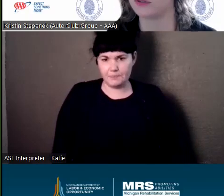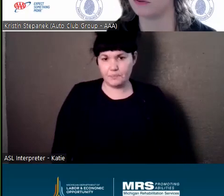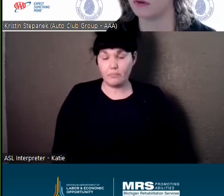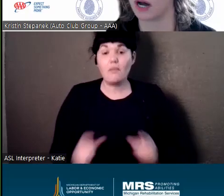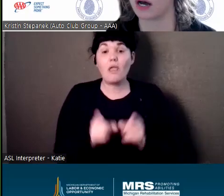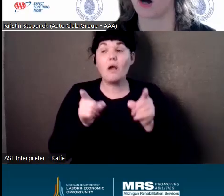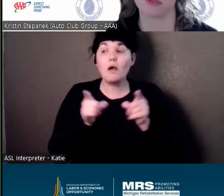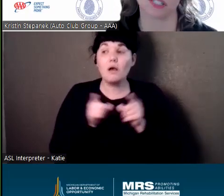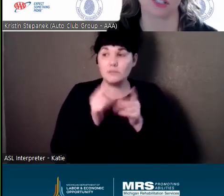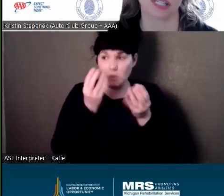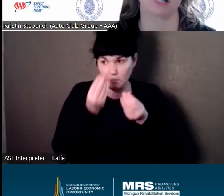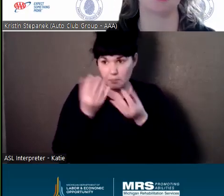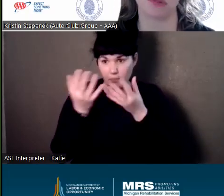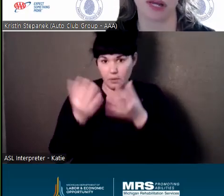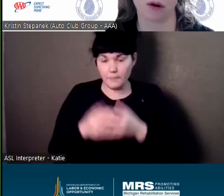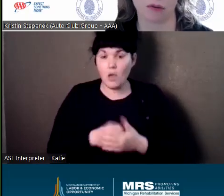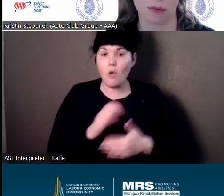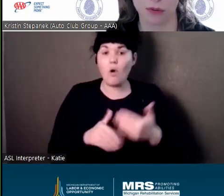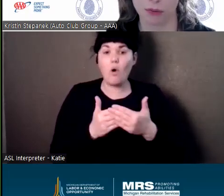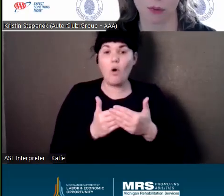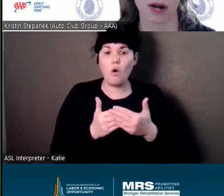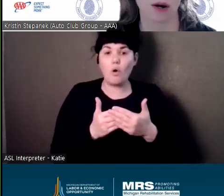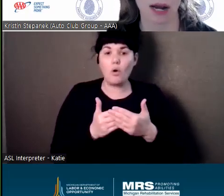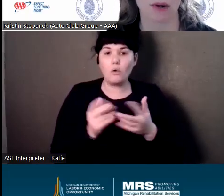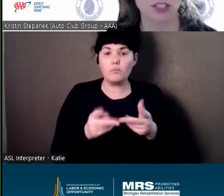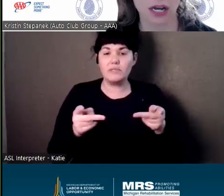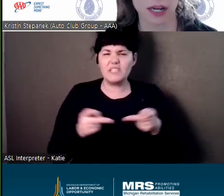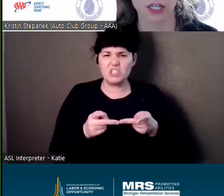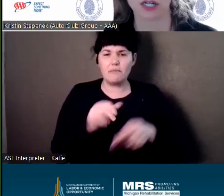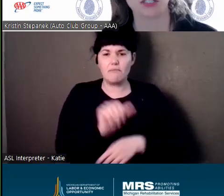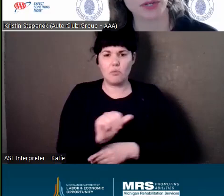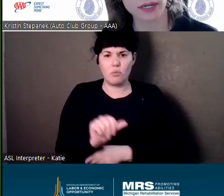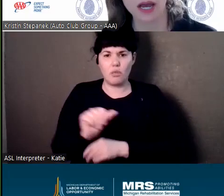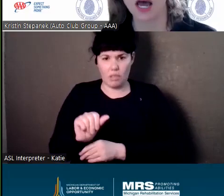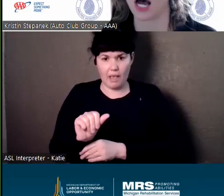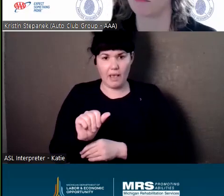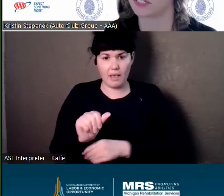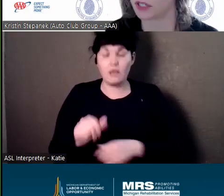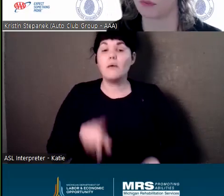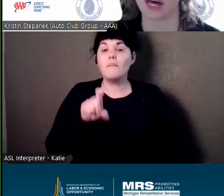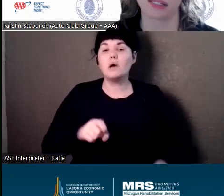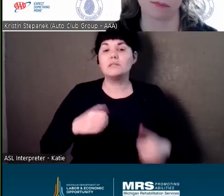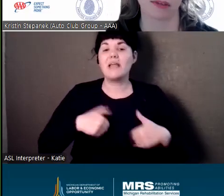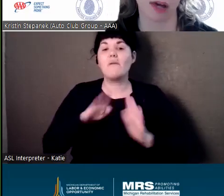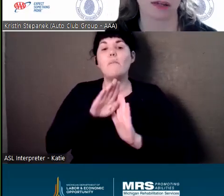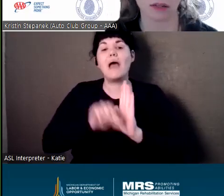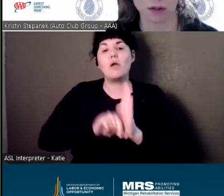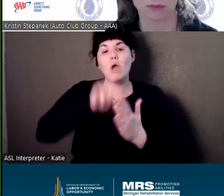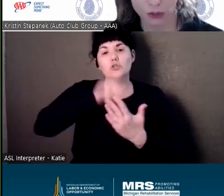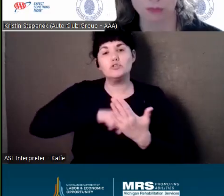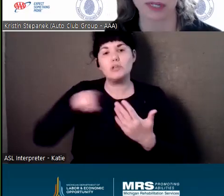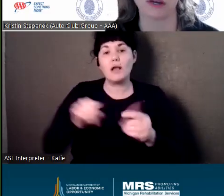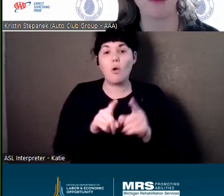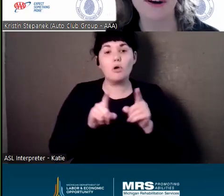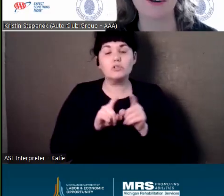we do all positions at AAA Auto Club Group require a background check and a drug screen. And so that's something that,